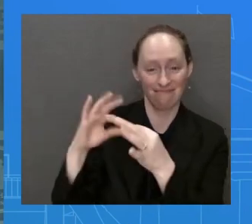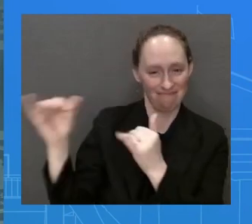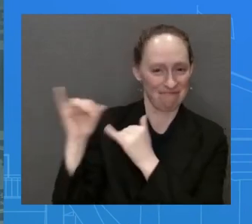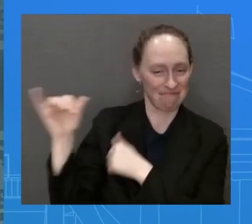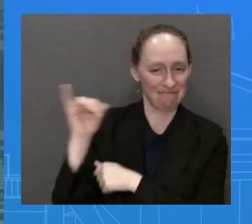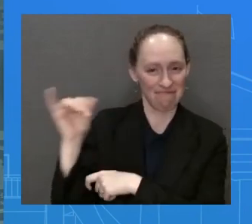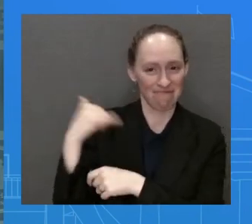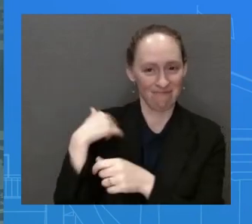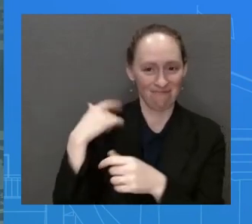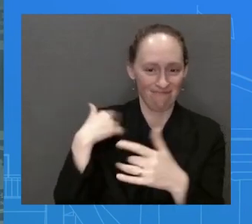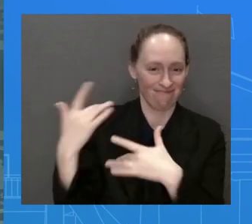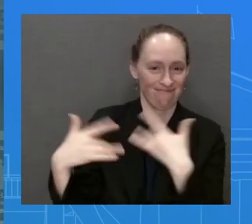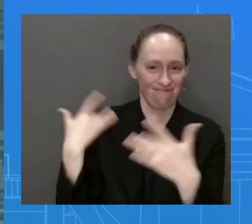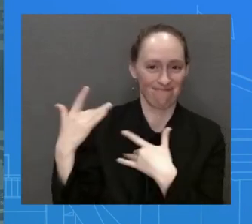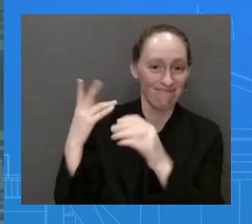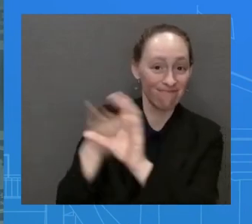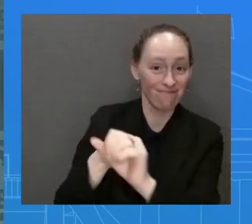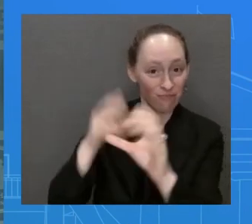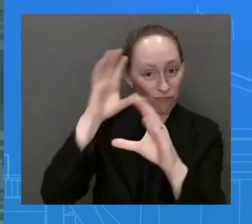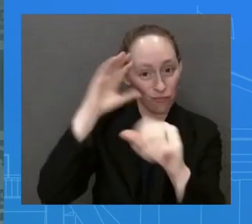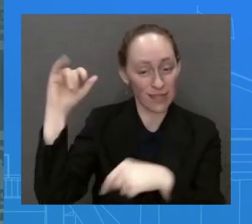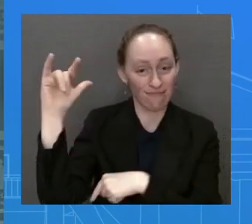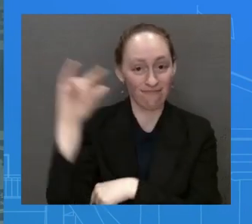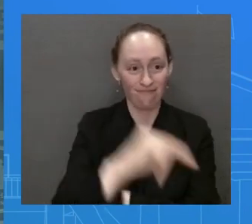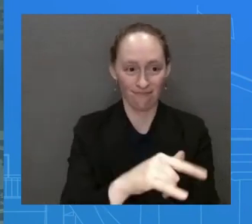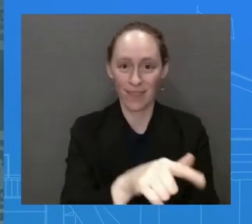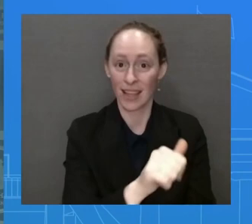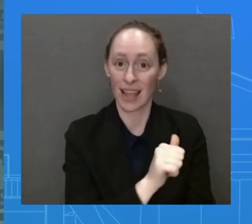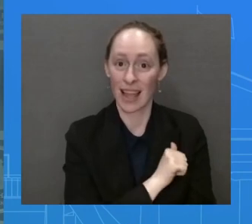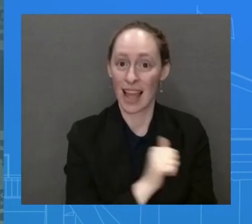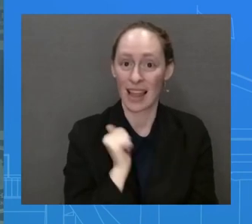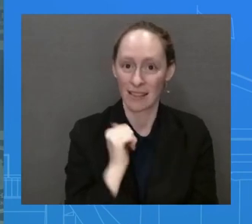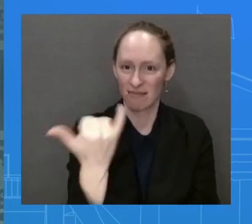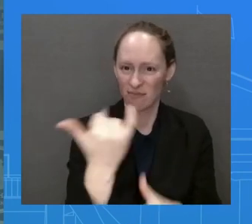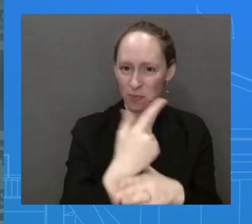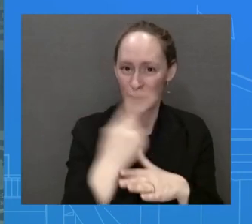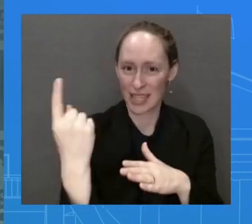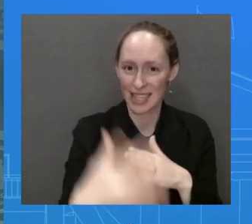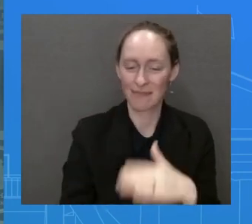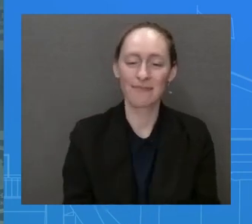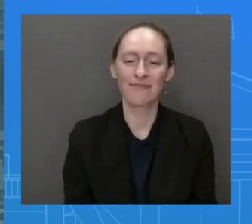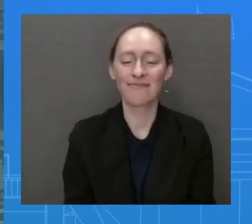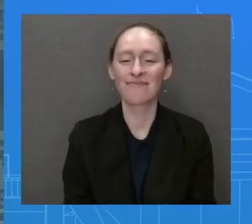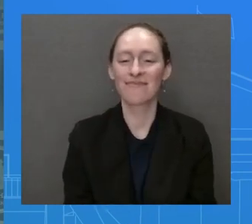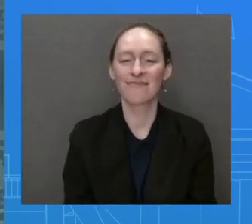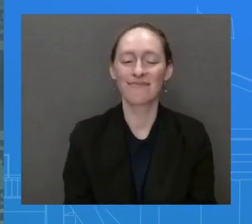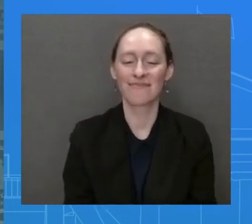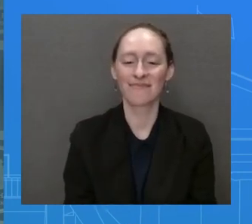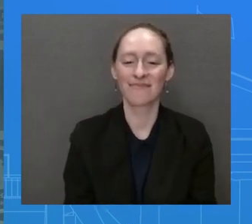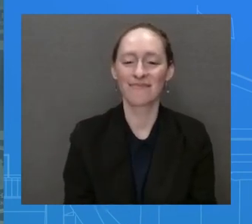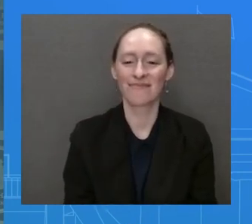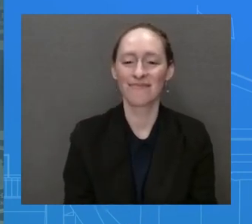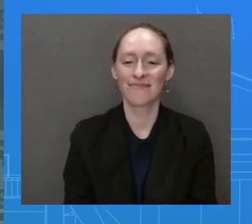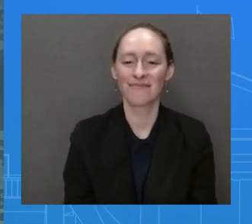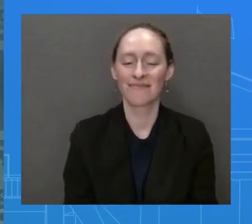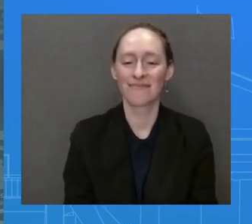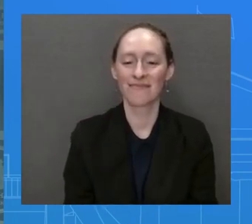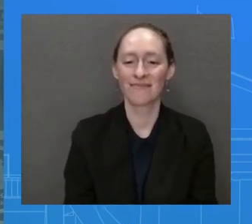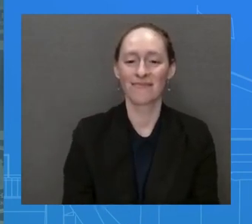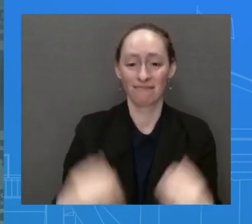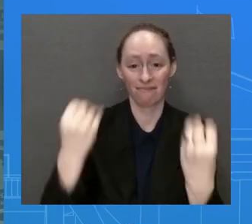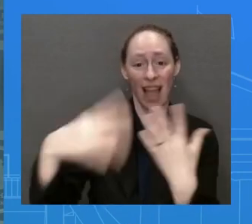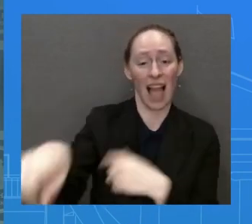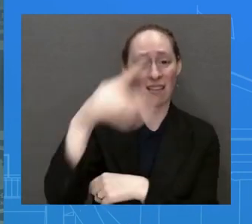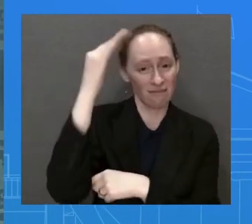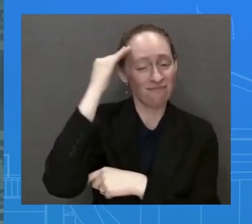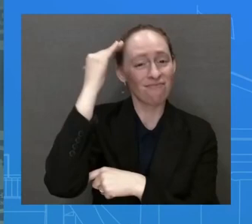weekend. As you, many of you all know, in Dr. King's I Have a Dream speech, he expressed many ideals that he would